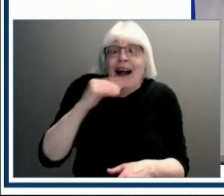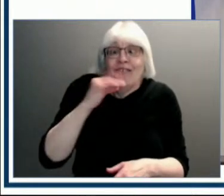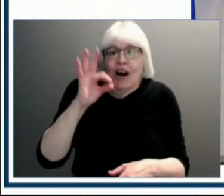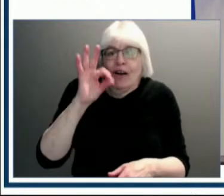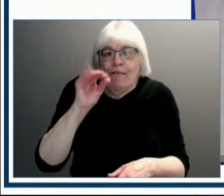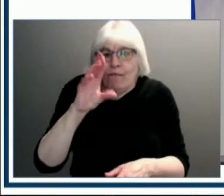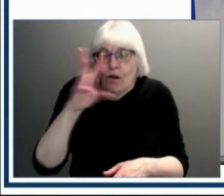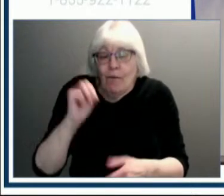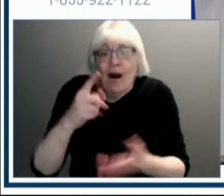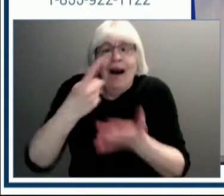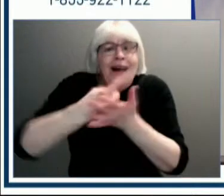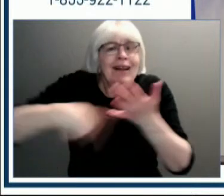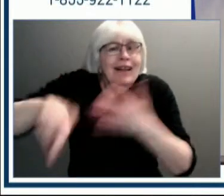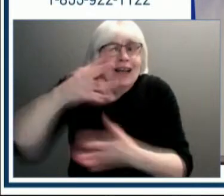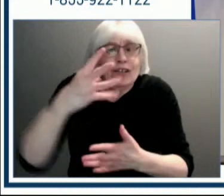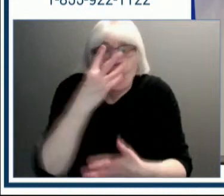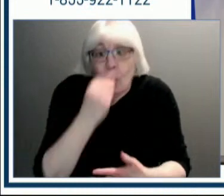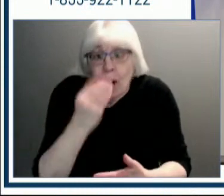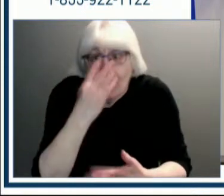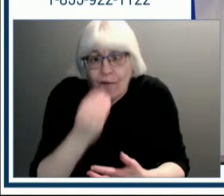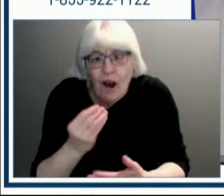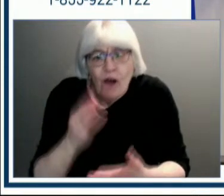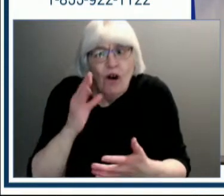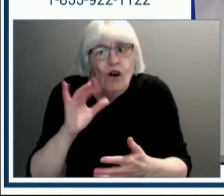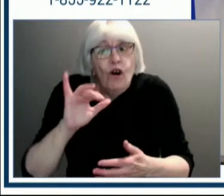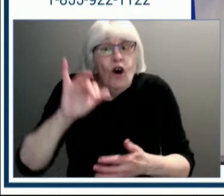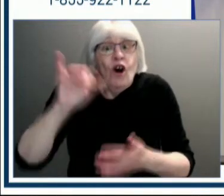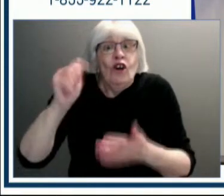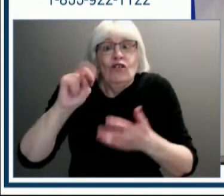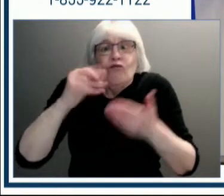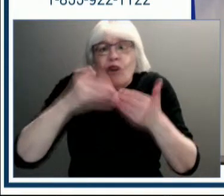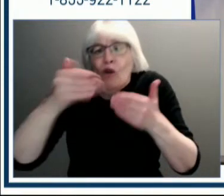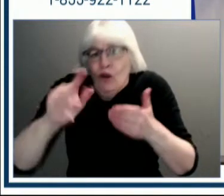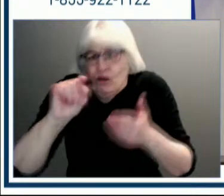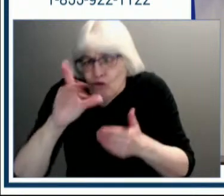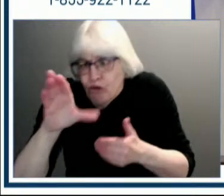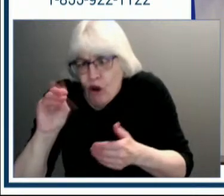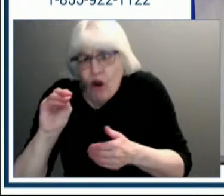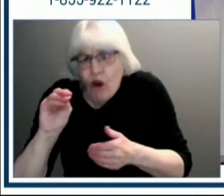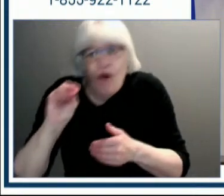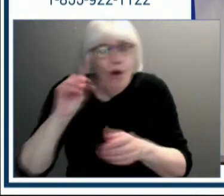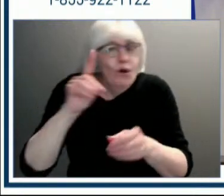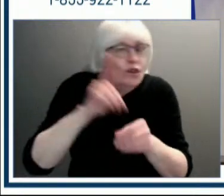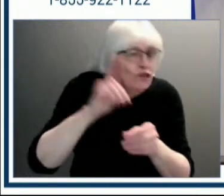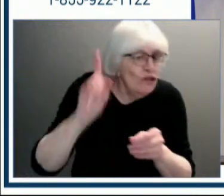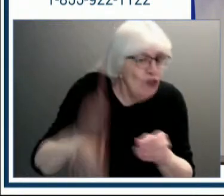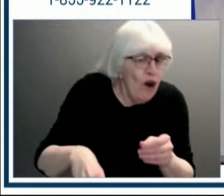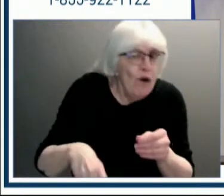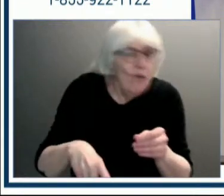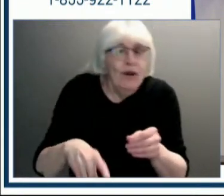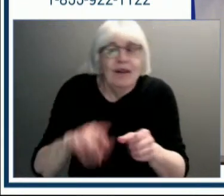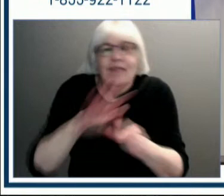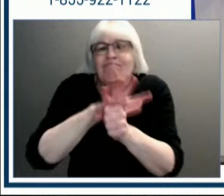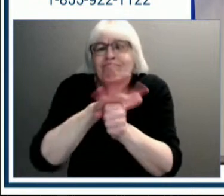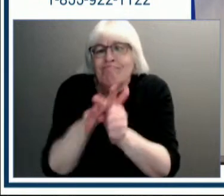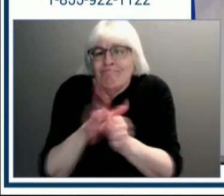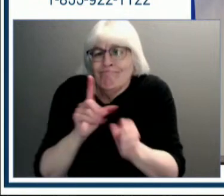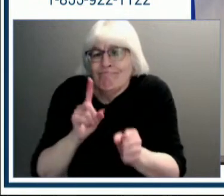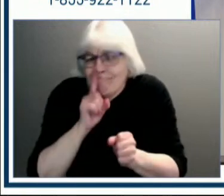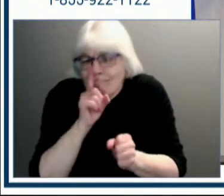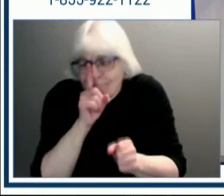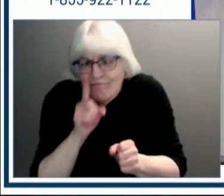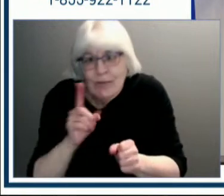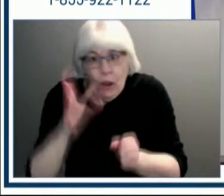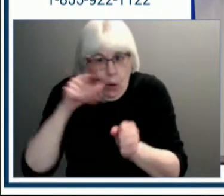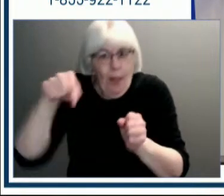Dartmouth. Starting on the 10th, some COVID testing centers will offer vaccines by appointment. And I talked about this last week in